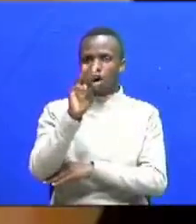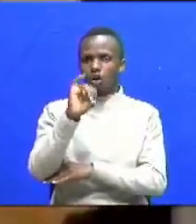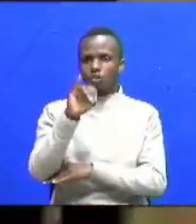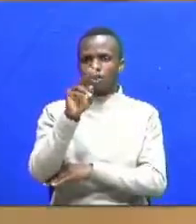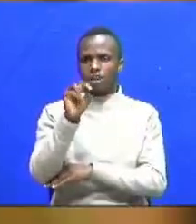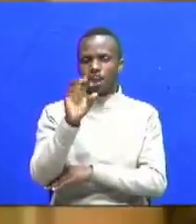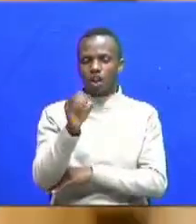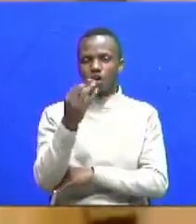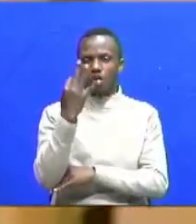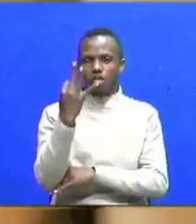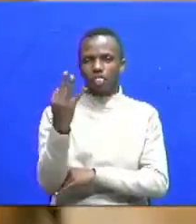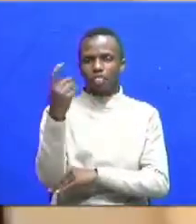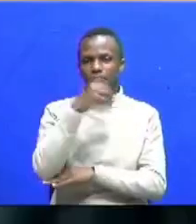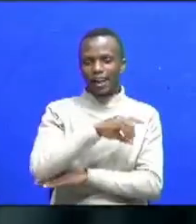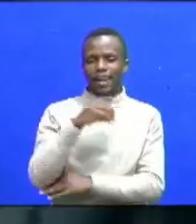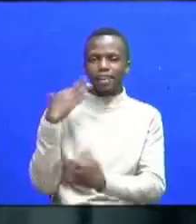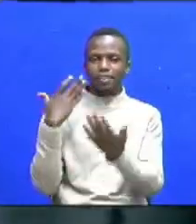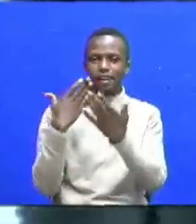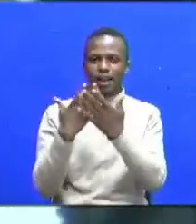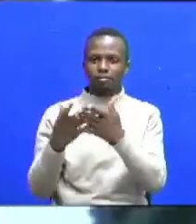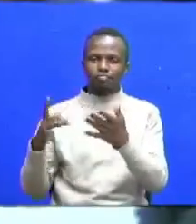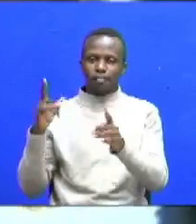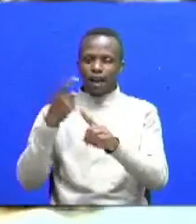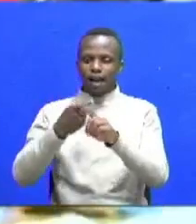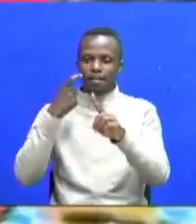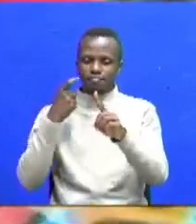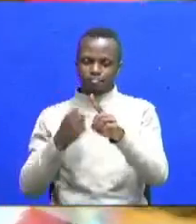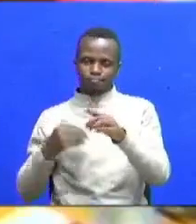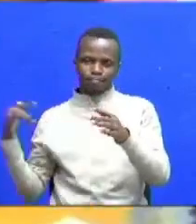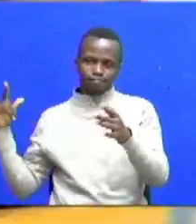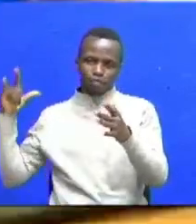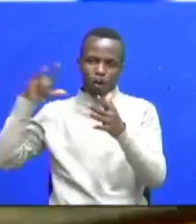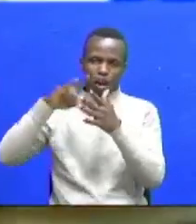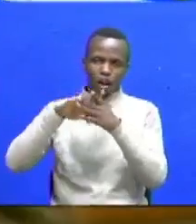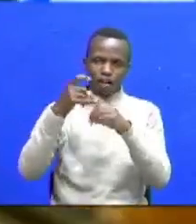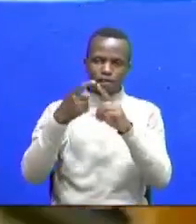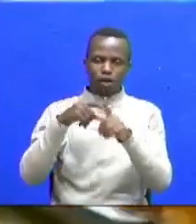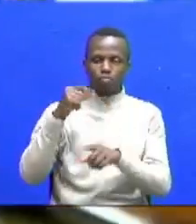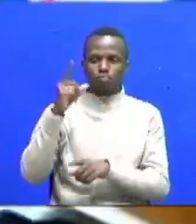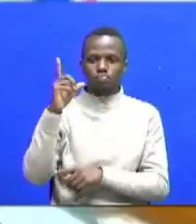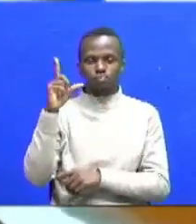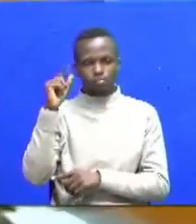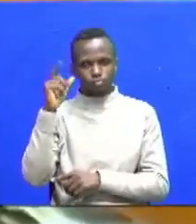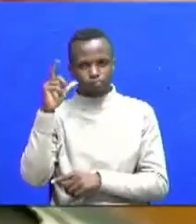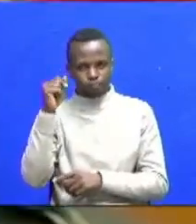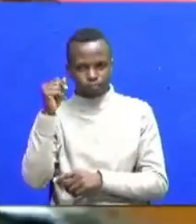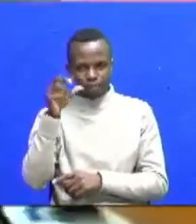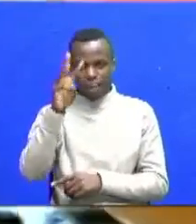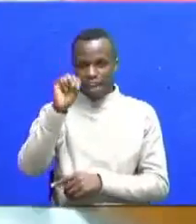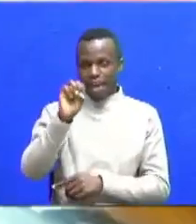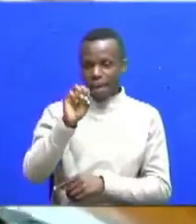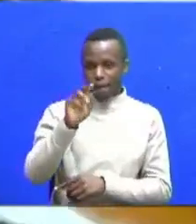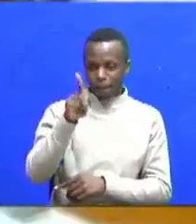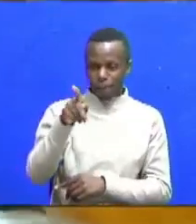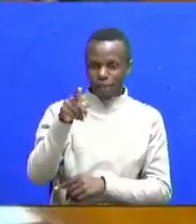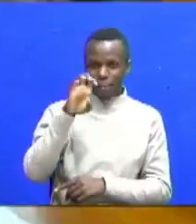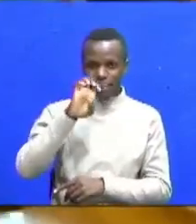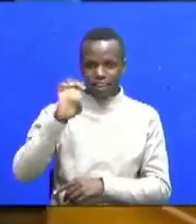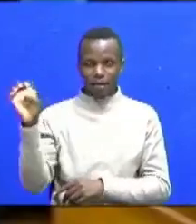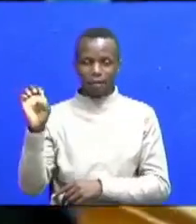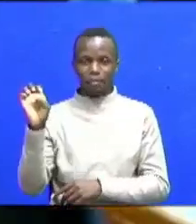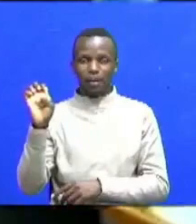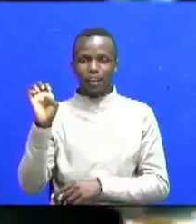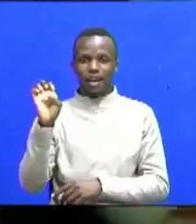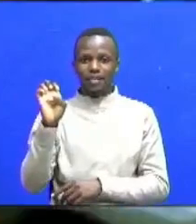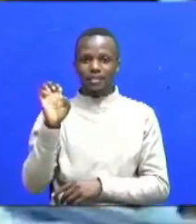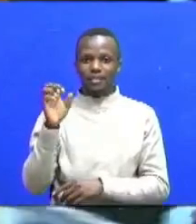past 3 days after he landed from the JKIA on Tuesday night. Member of Parliament for Embakasi East, Babu Owino, was arrested 3 days